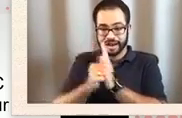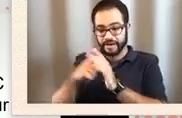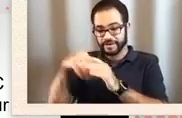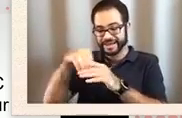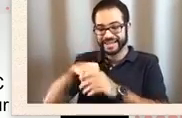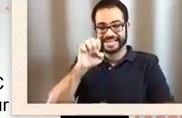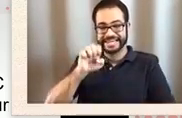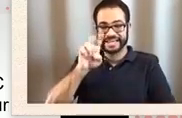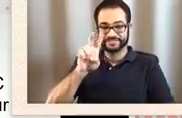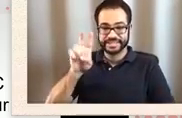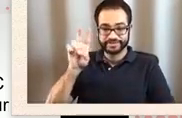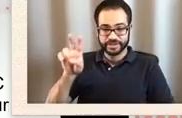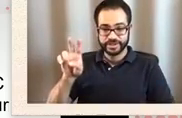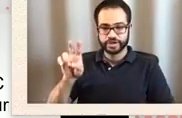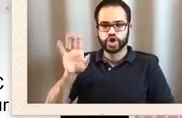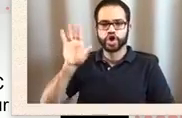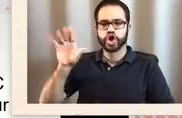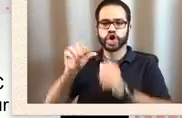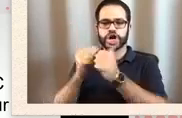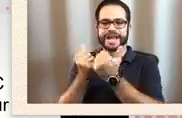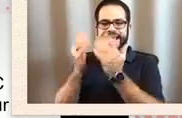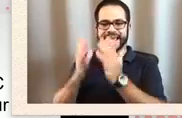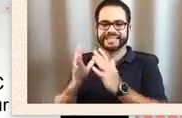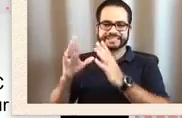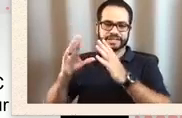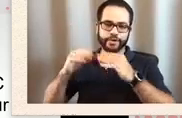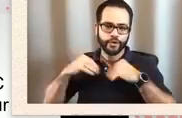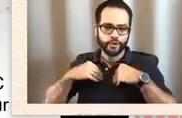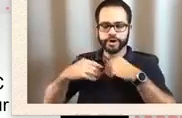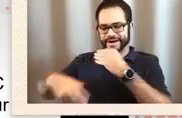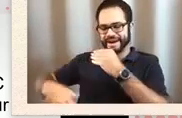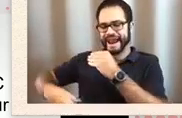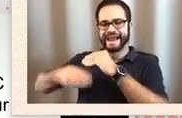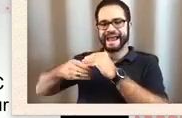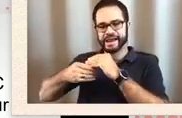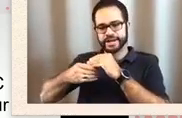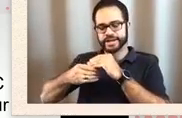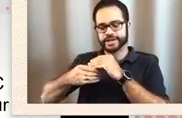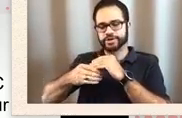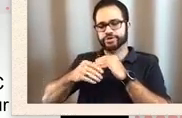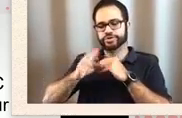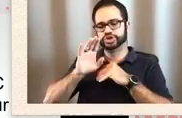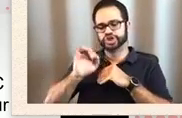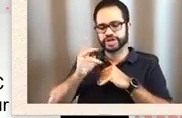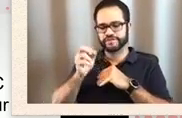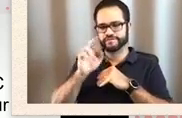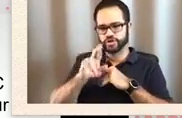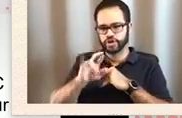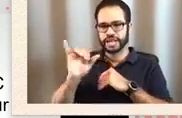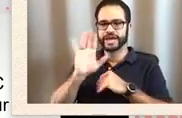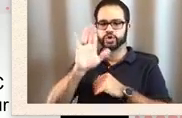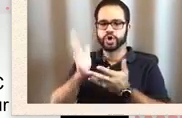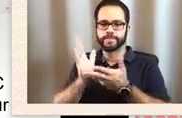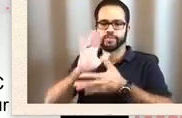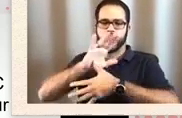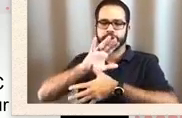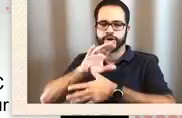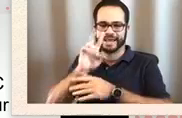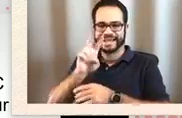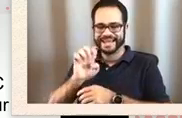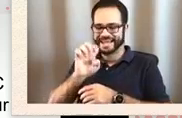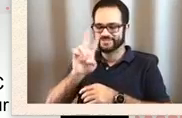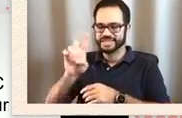site, her agency owner added her as your primary EVV worker. Now,